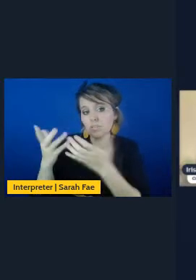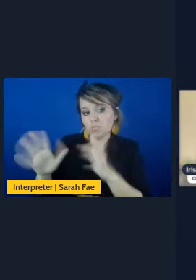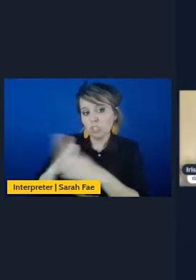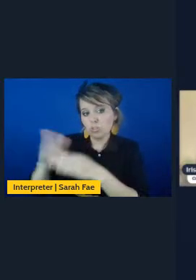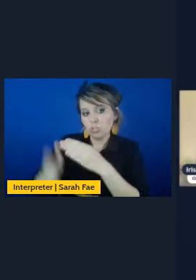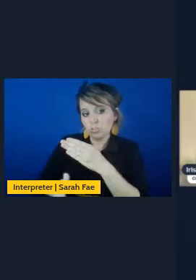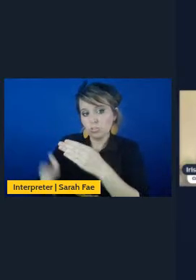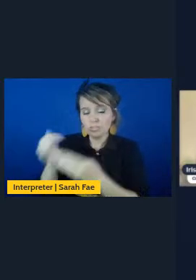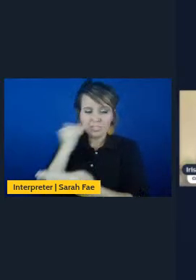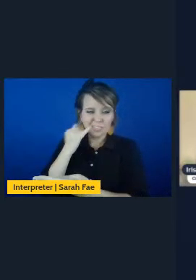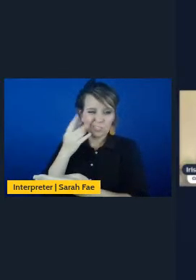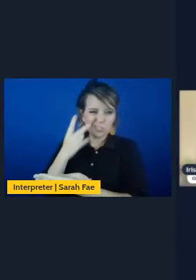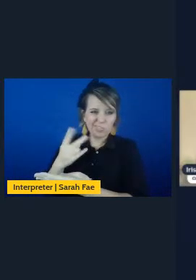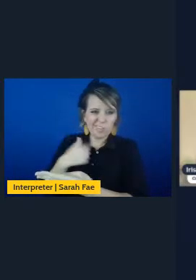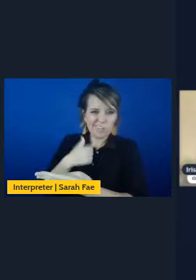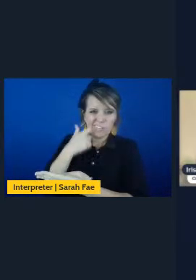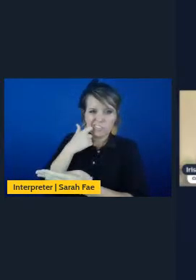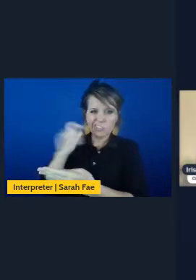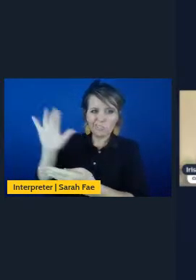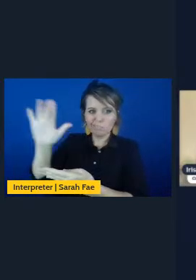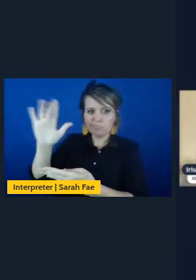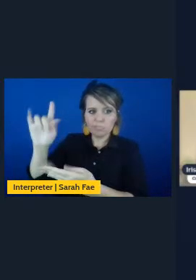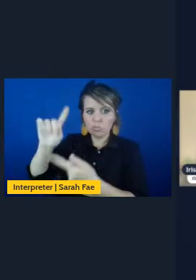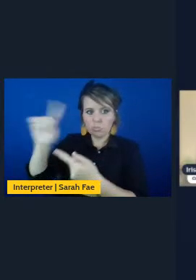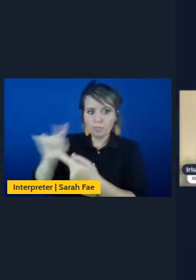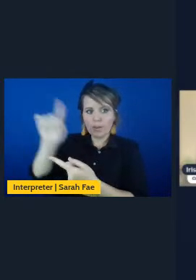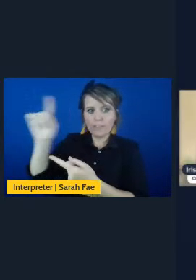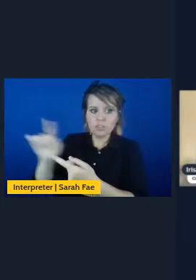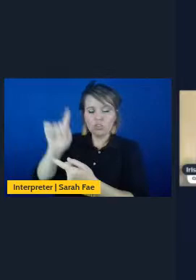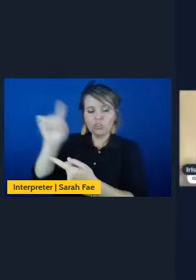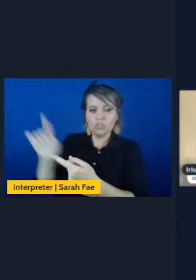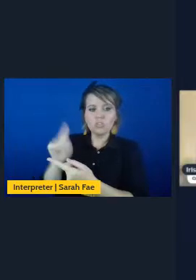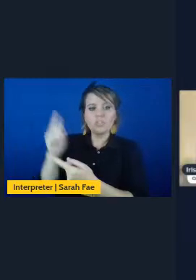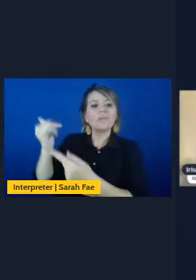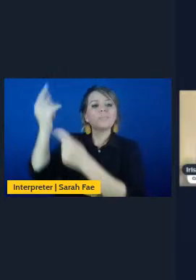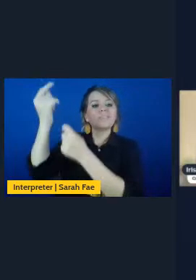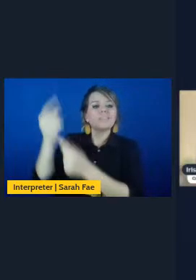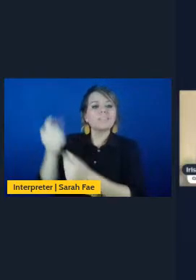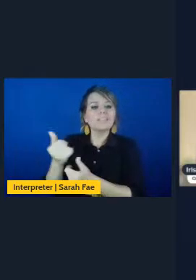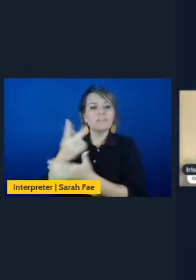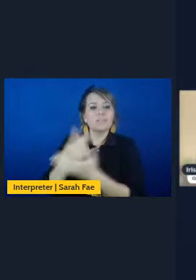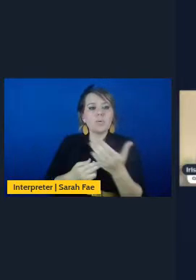if you saw, like I just refreshed, and now it's deleting both of these stacks.